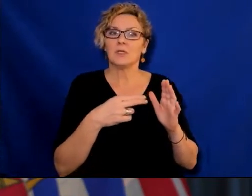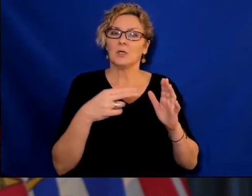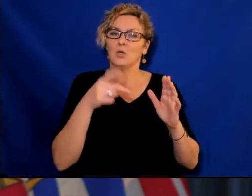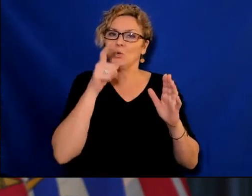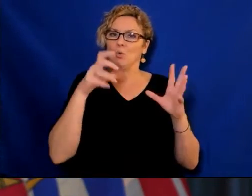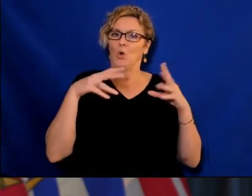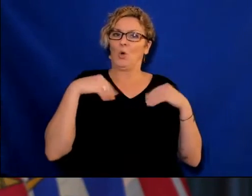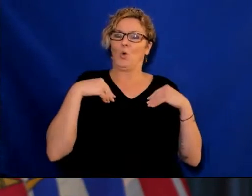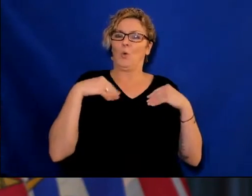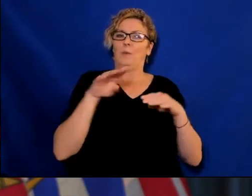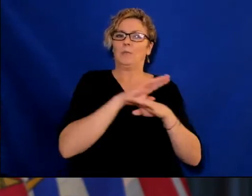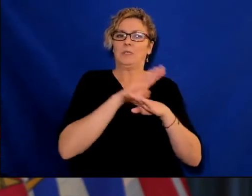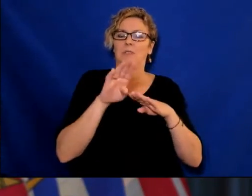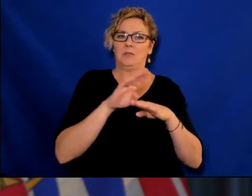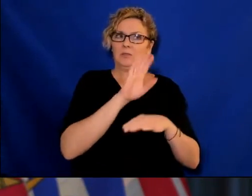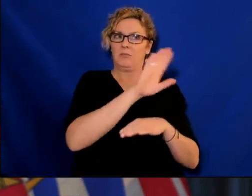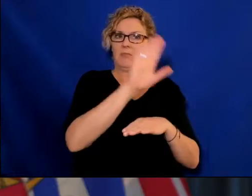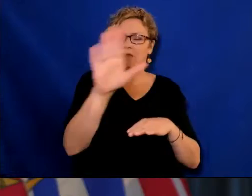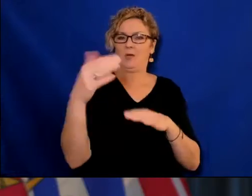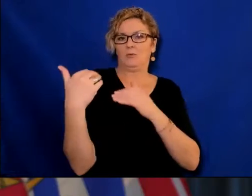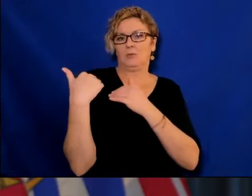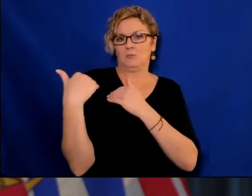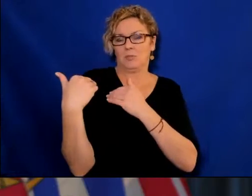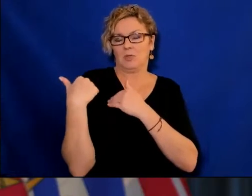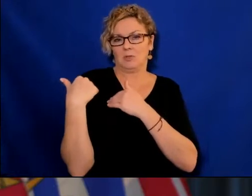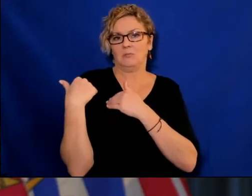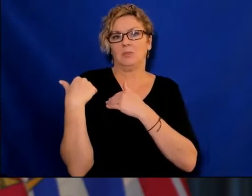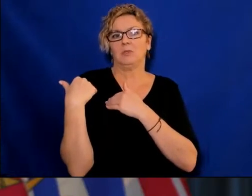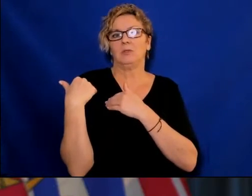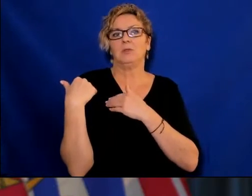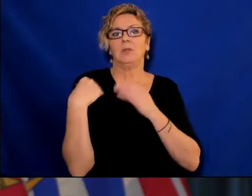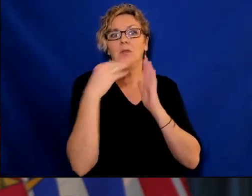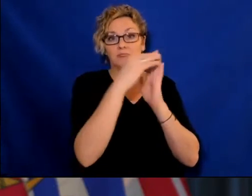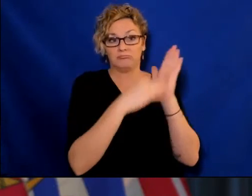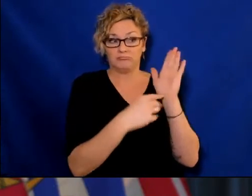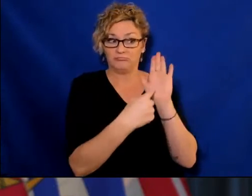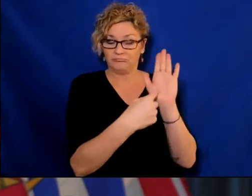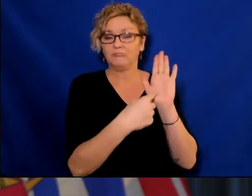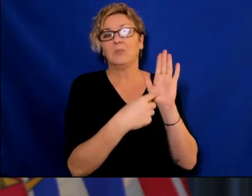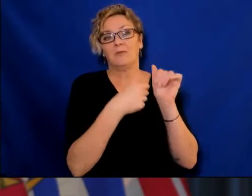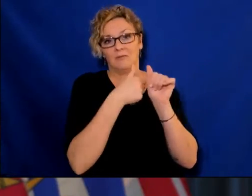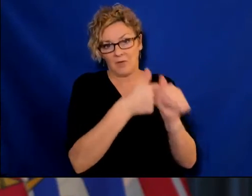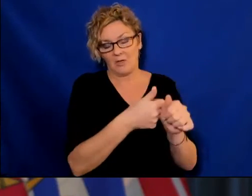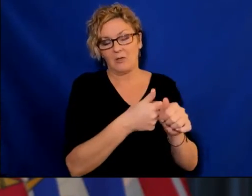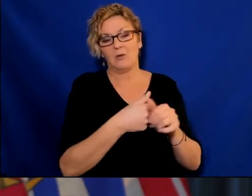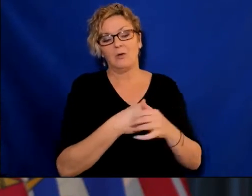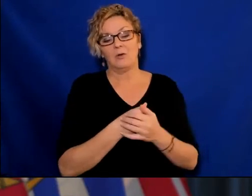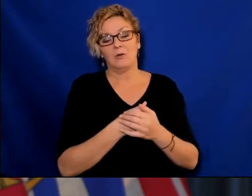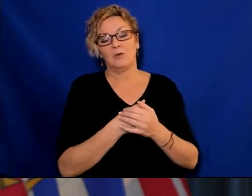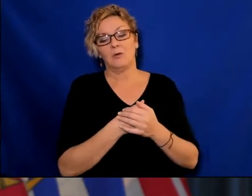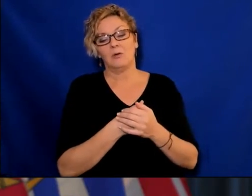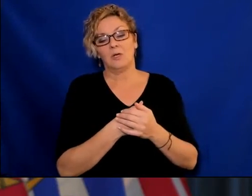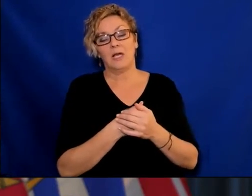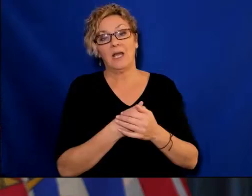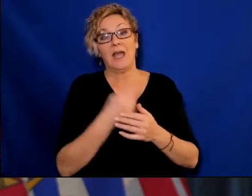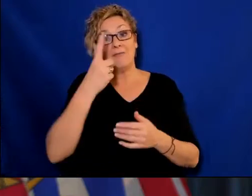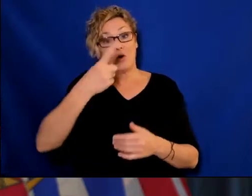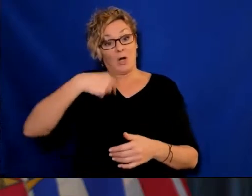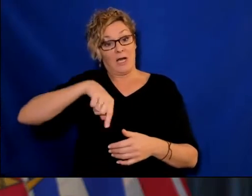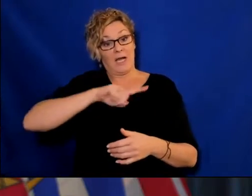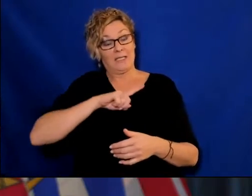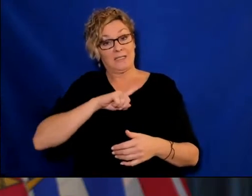as a community, we need to recognize that those are rules that keep workers safe and keep us safe when we're